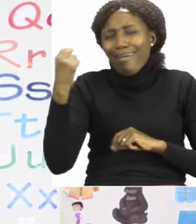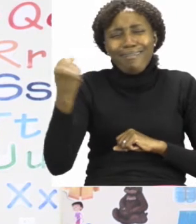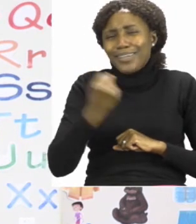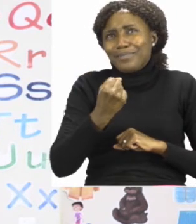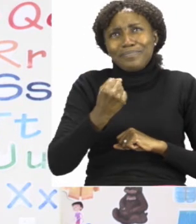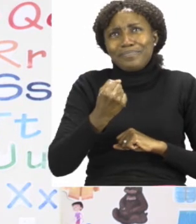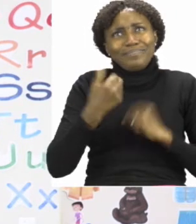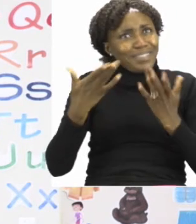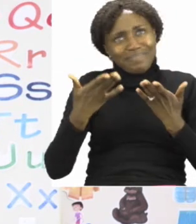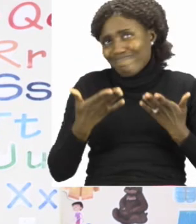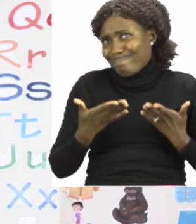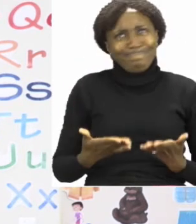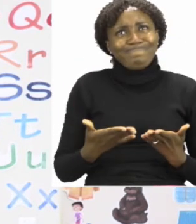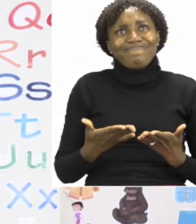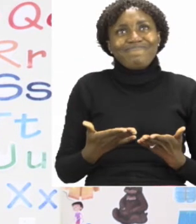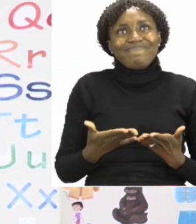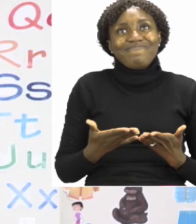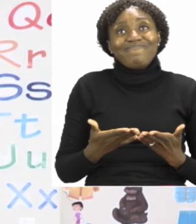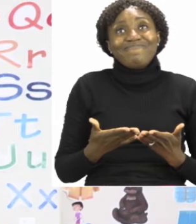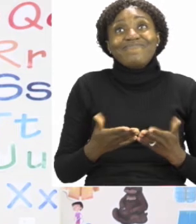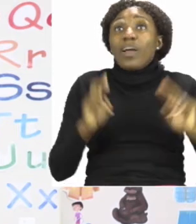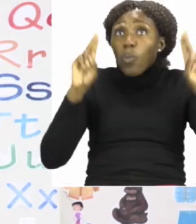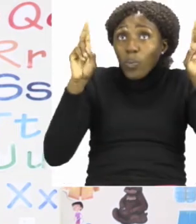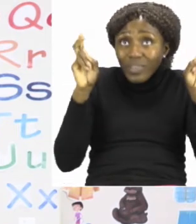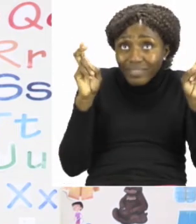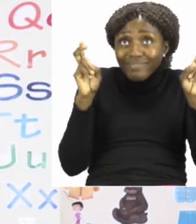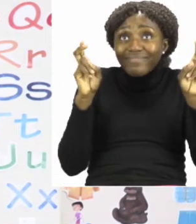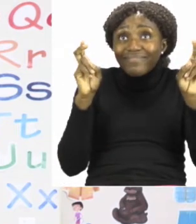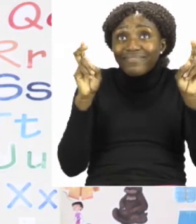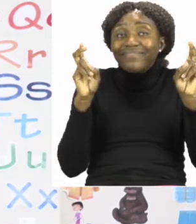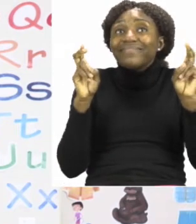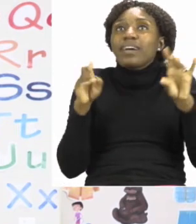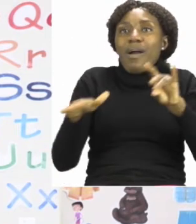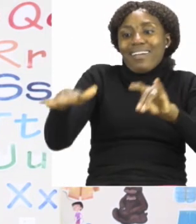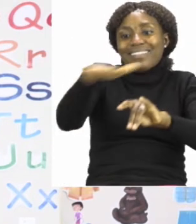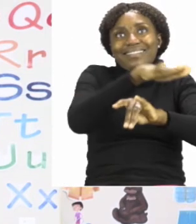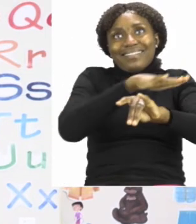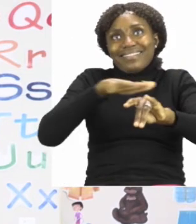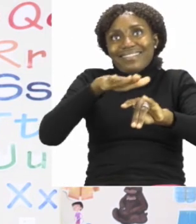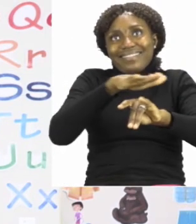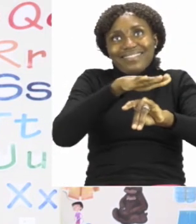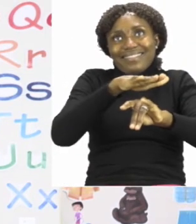thank you so much for joining me today. Our theme this week is